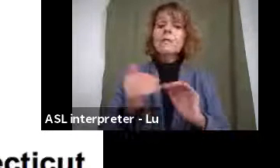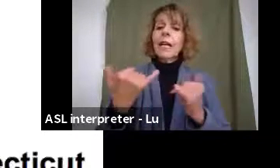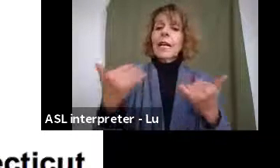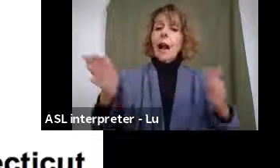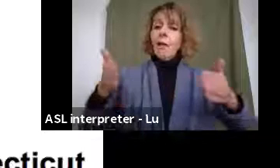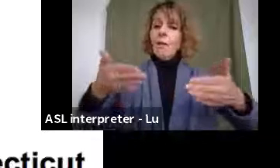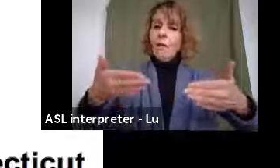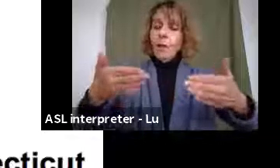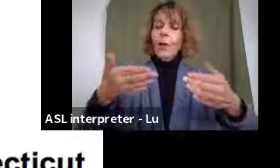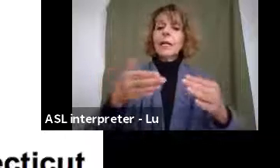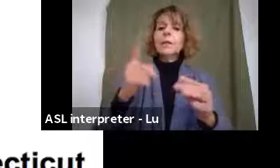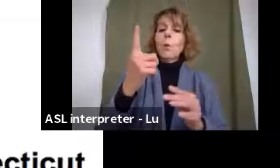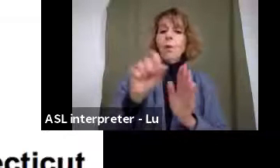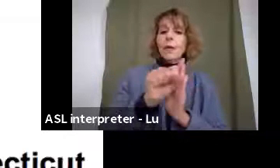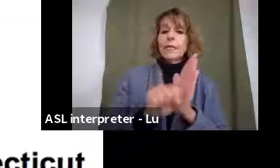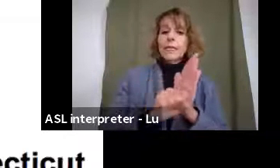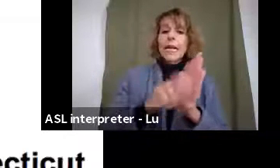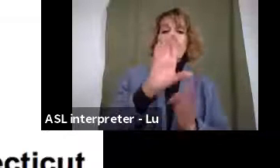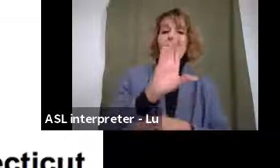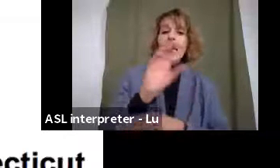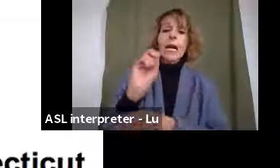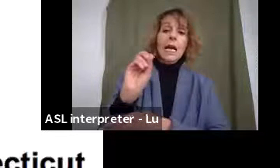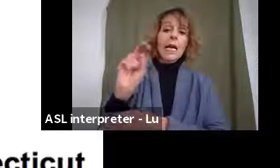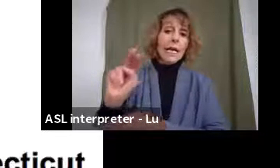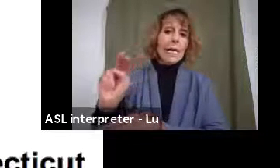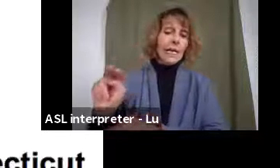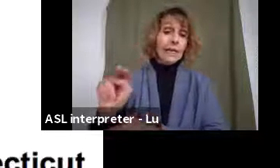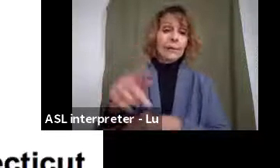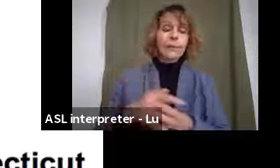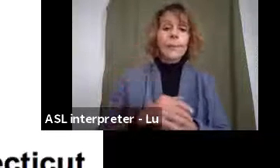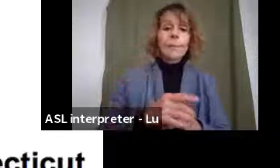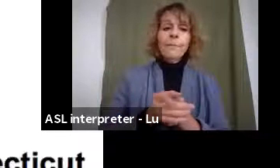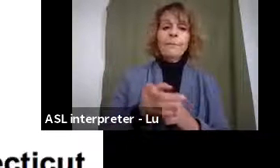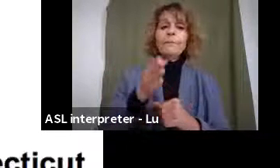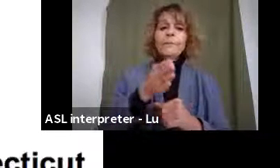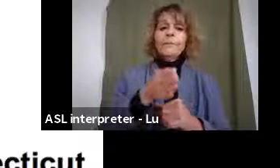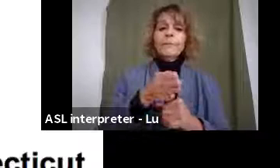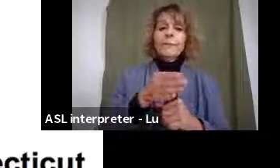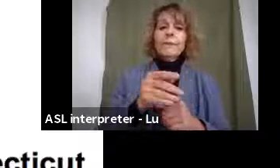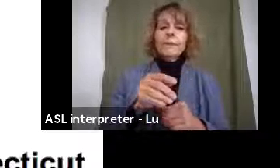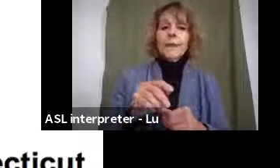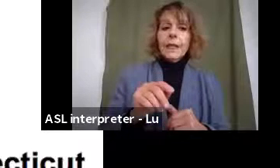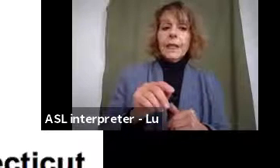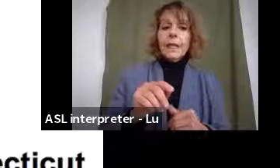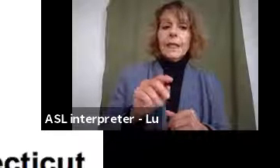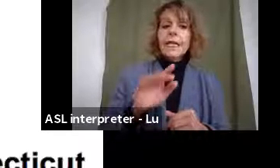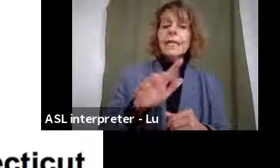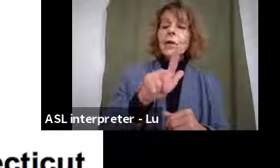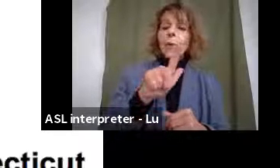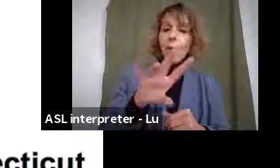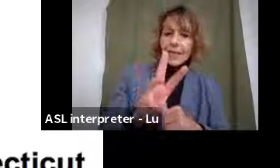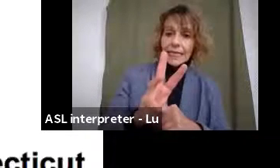26% of Connecticut citizens have a disability, 10% have mental